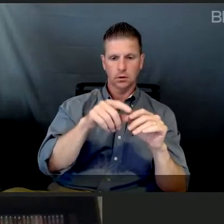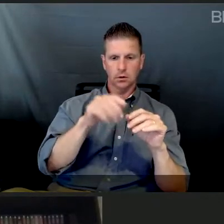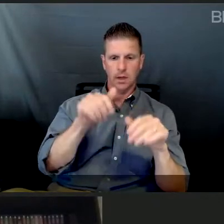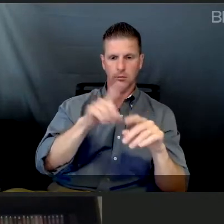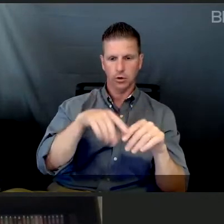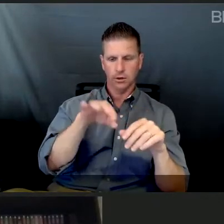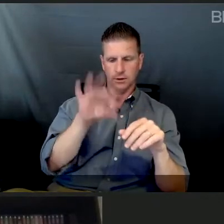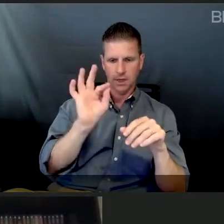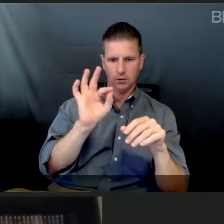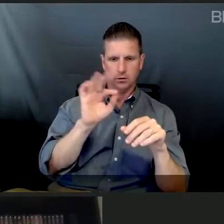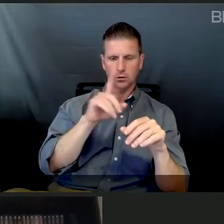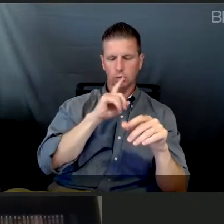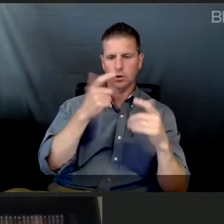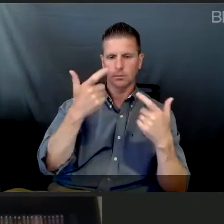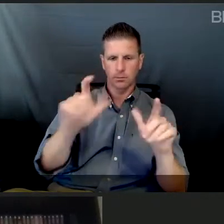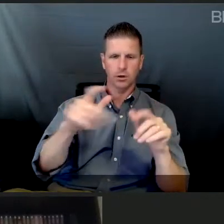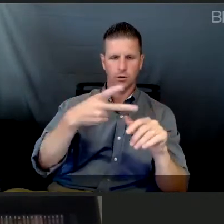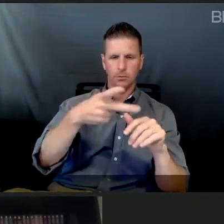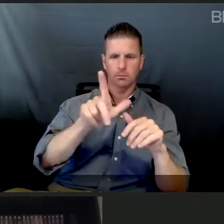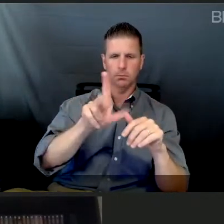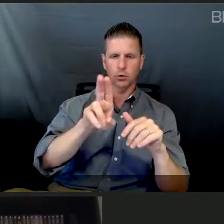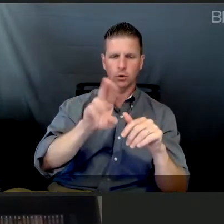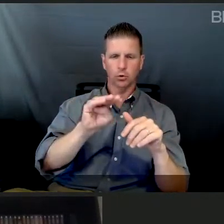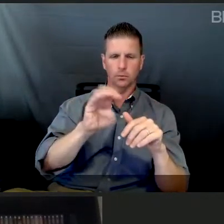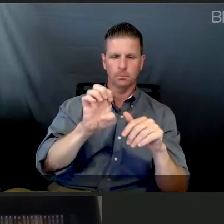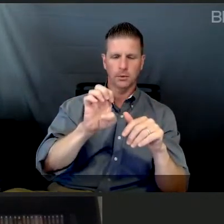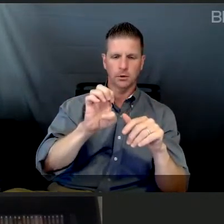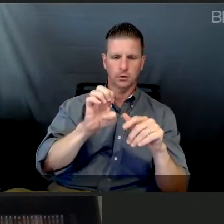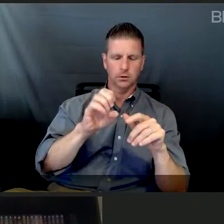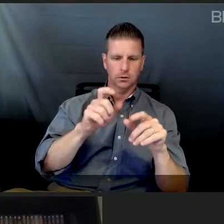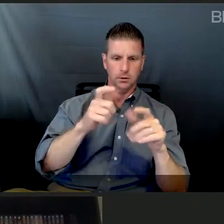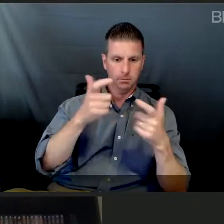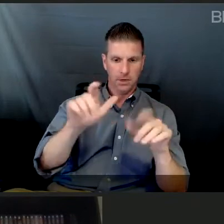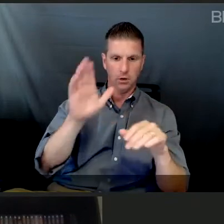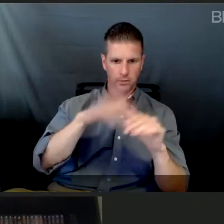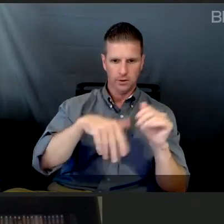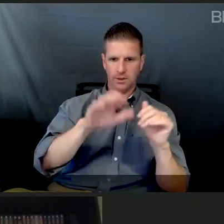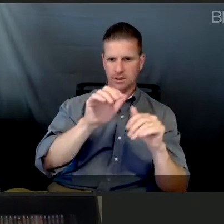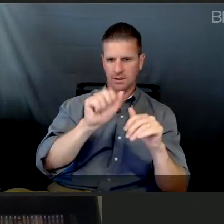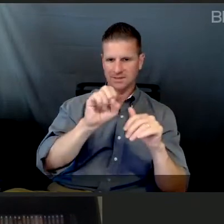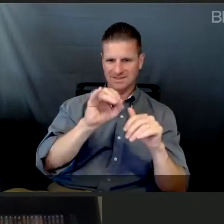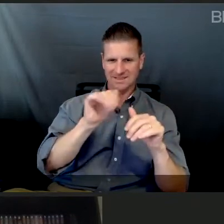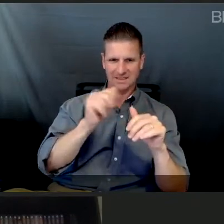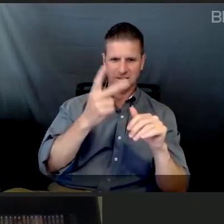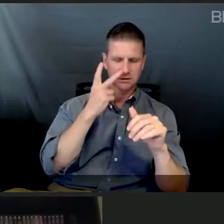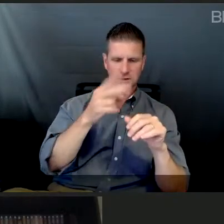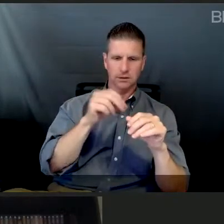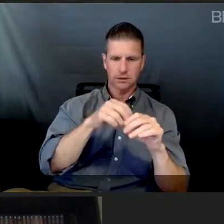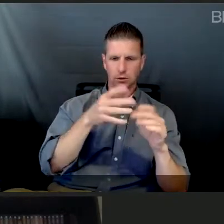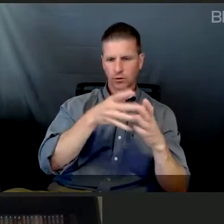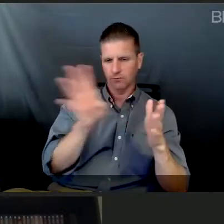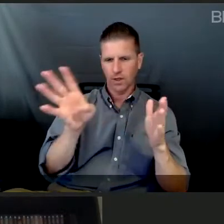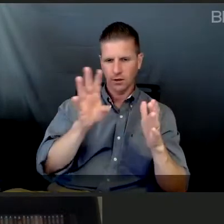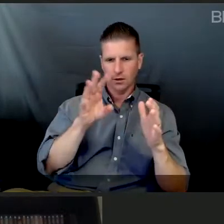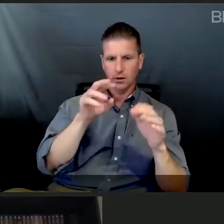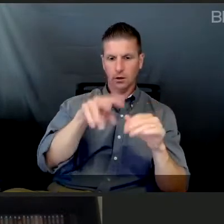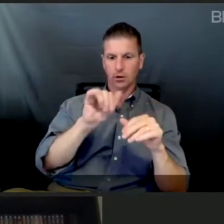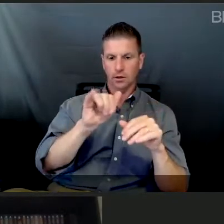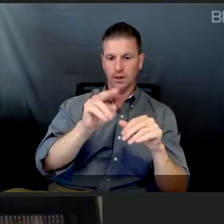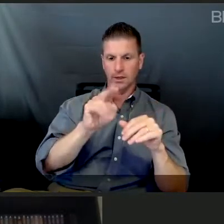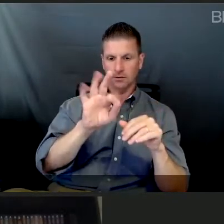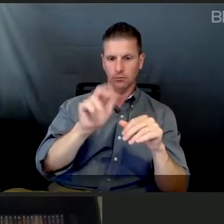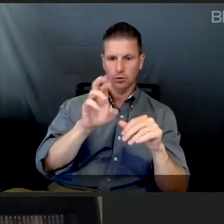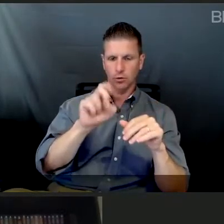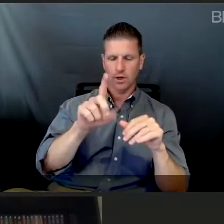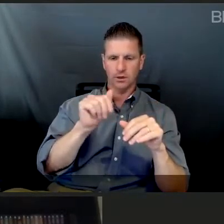a very large plume, so much larger than Cassini could see in reflected light. So by looking in the infrared, they're able to